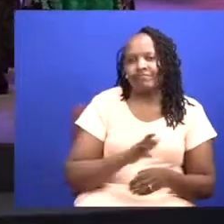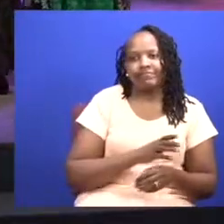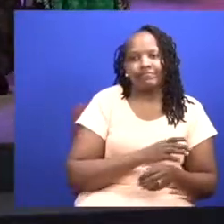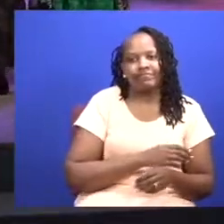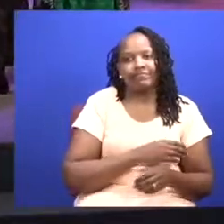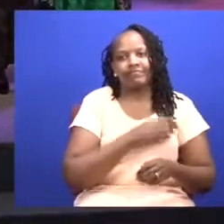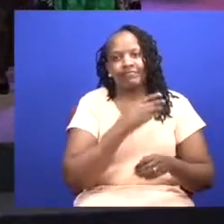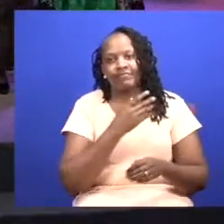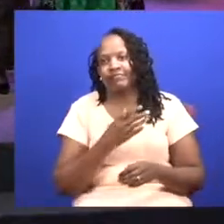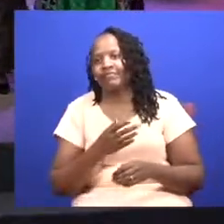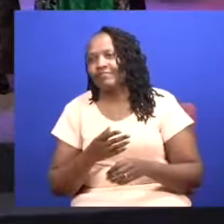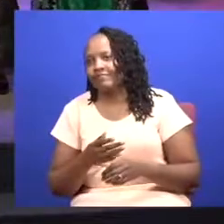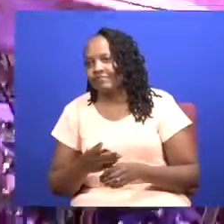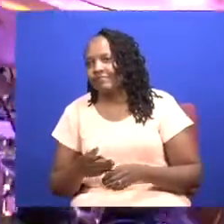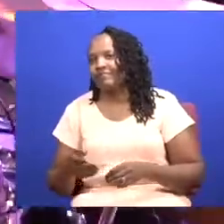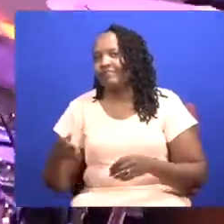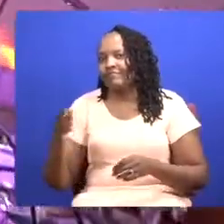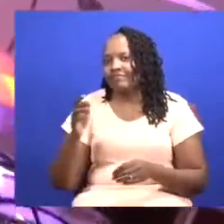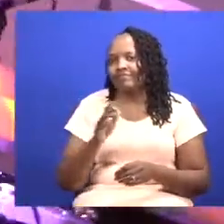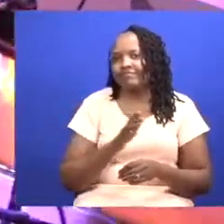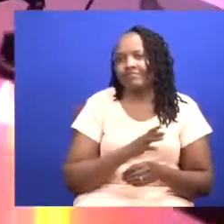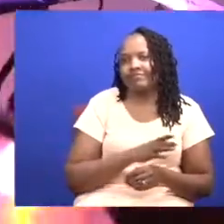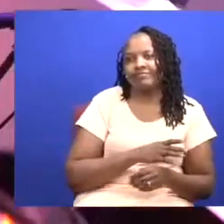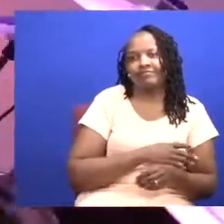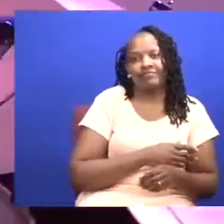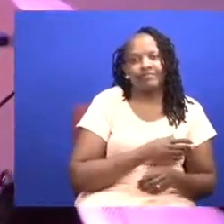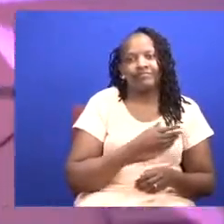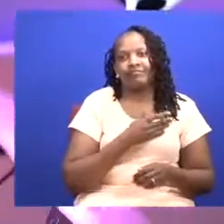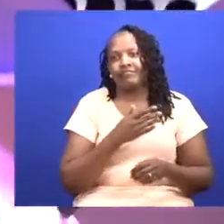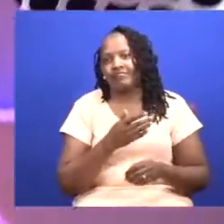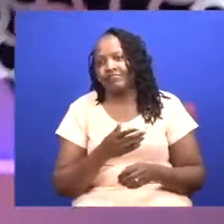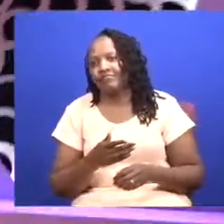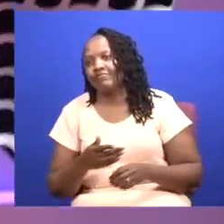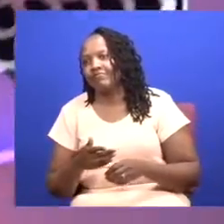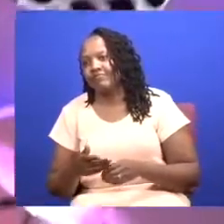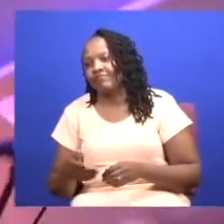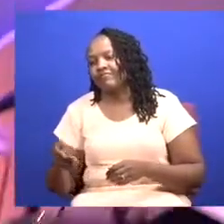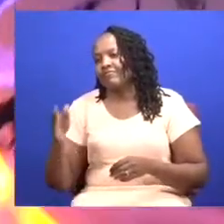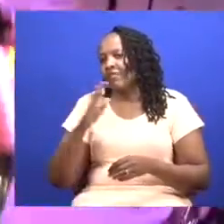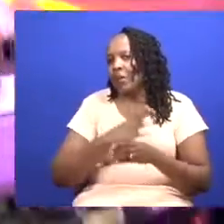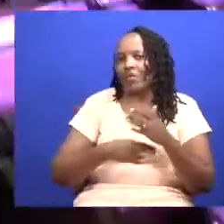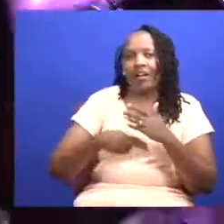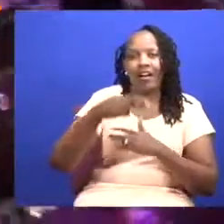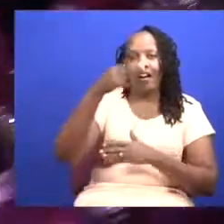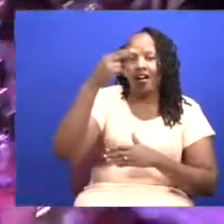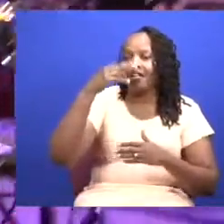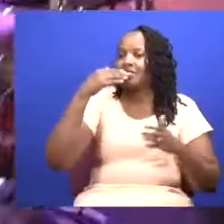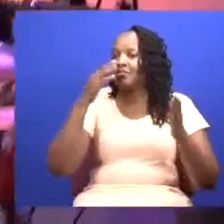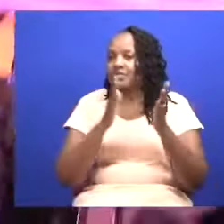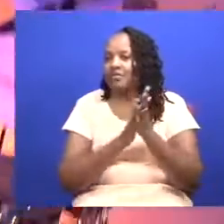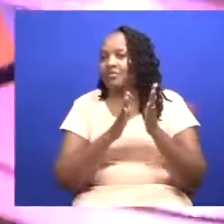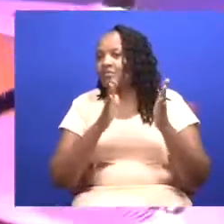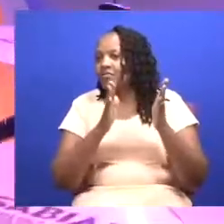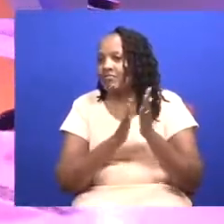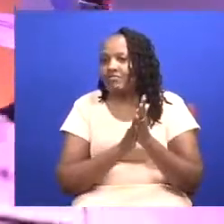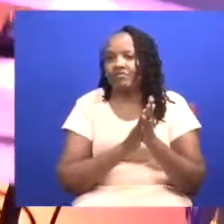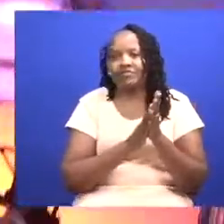Come on, put your hands together. Wherever you're joining us this morning, we just want to give our God the highest praise.